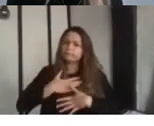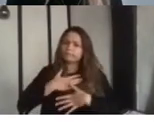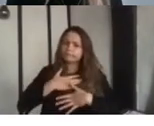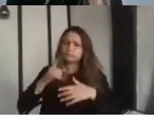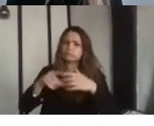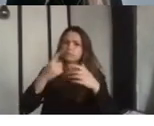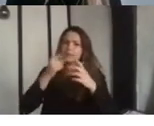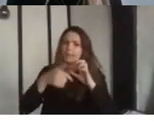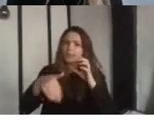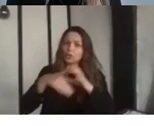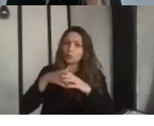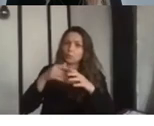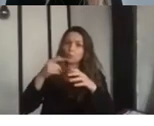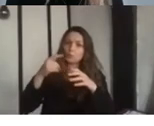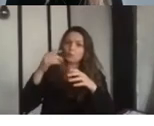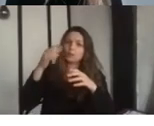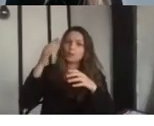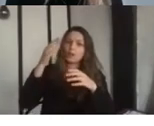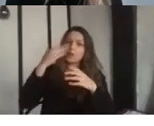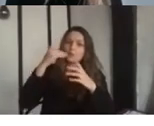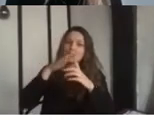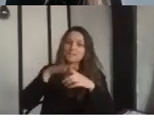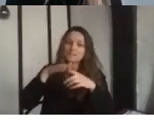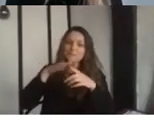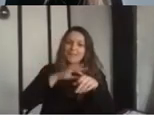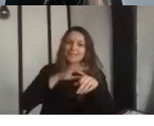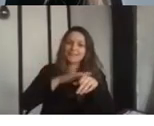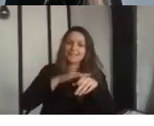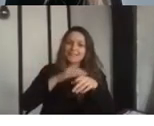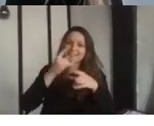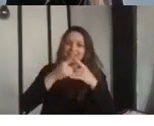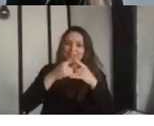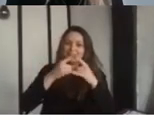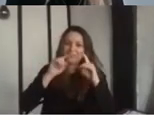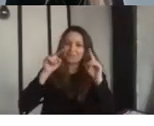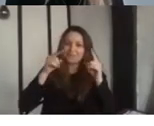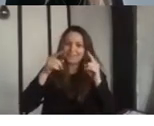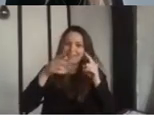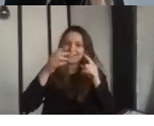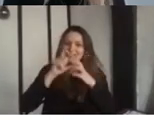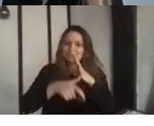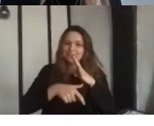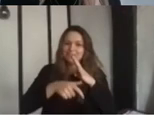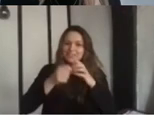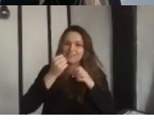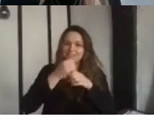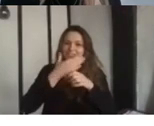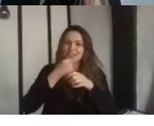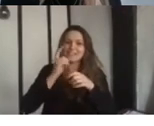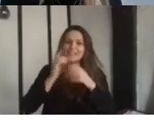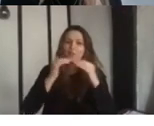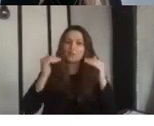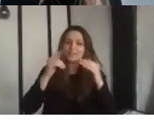and ethnicity, sexual orientation, disabilities, gender